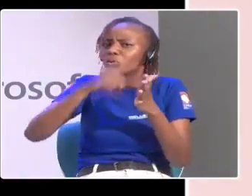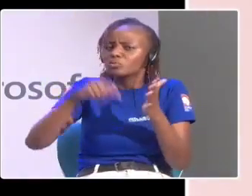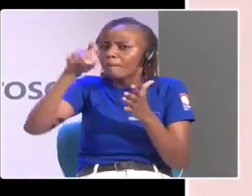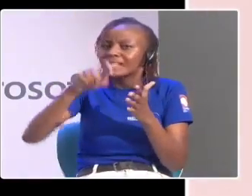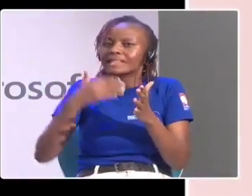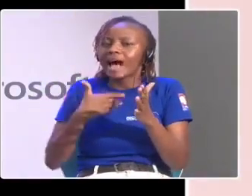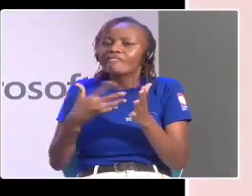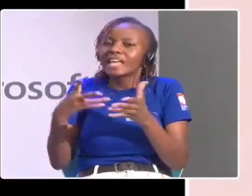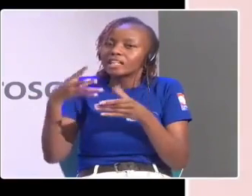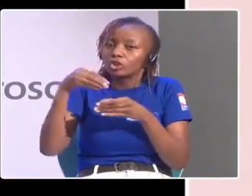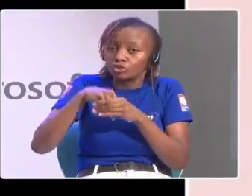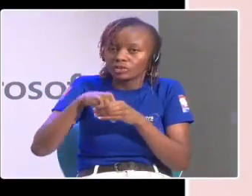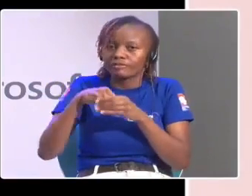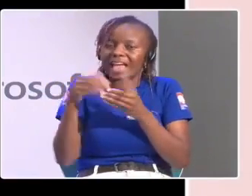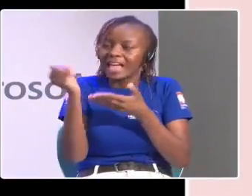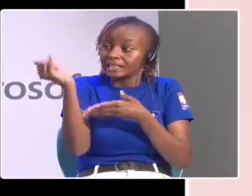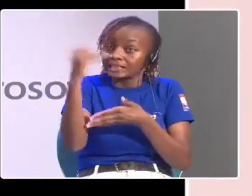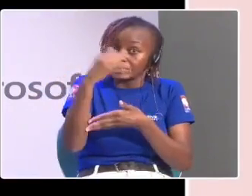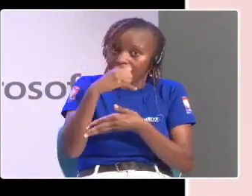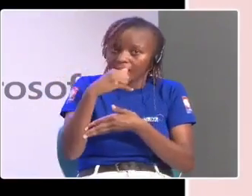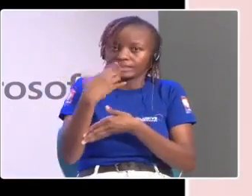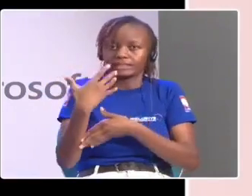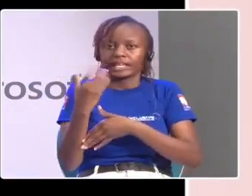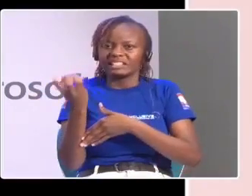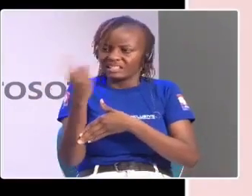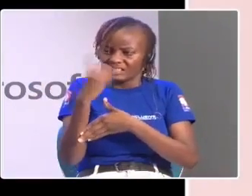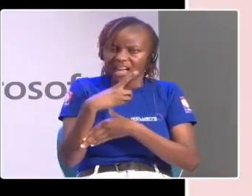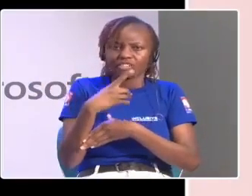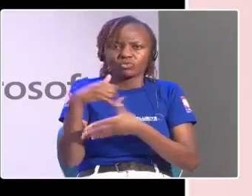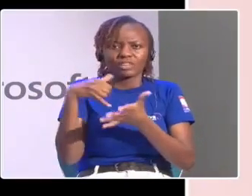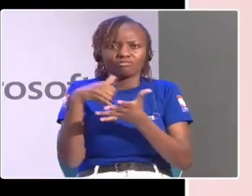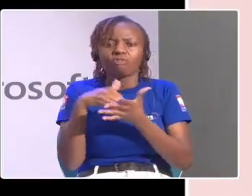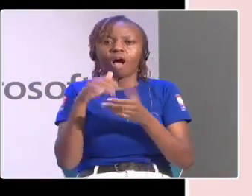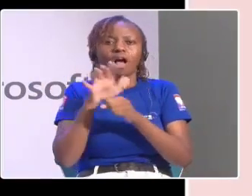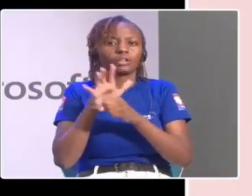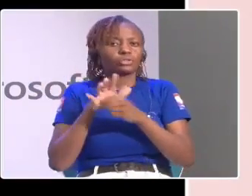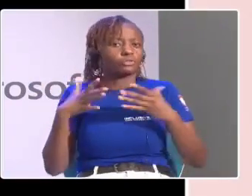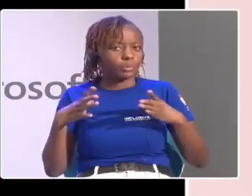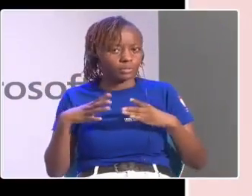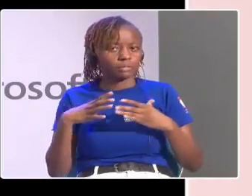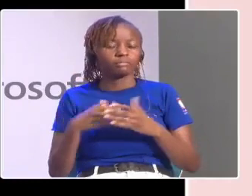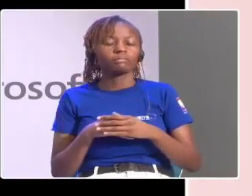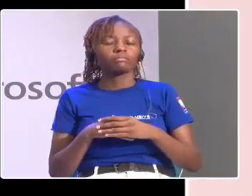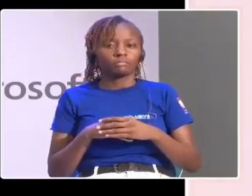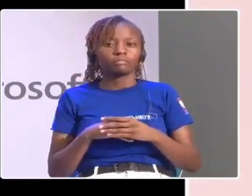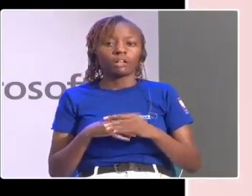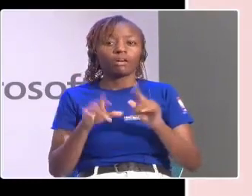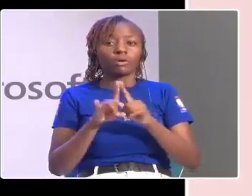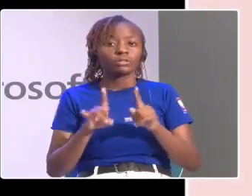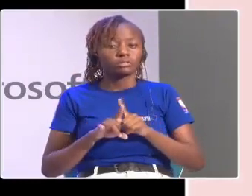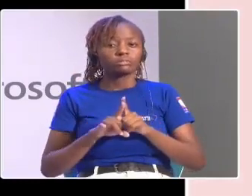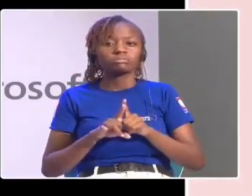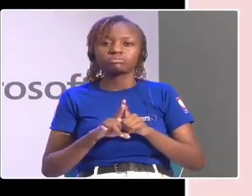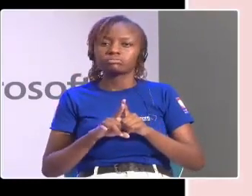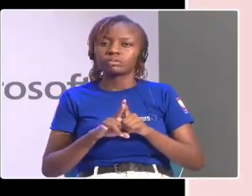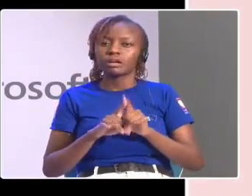We're just making sure we include a larger group of people. Rama Giraro, who's spoken so eloquently here a couple of times, has this wonderful